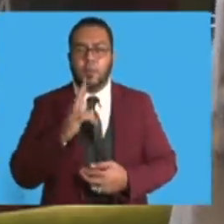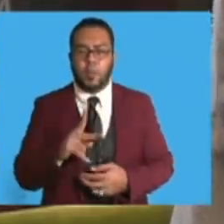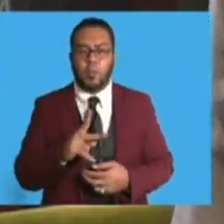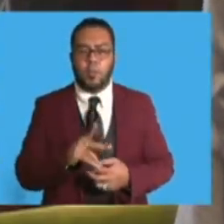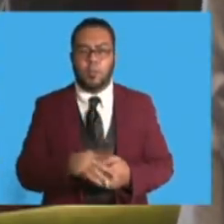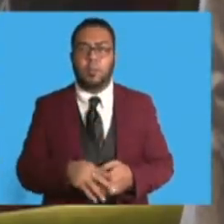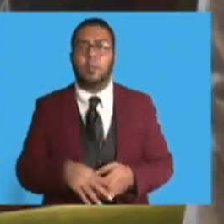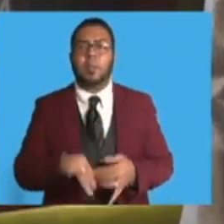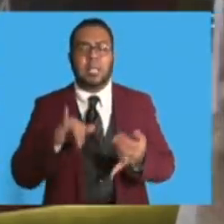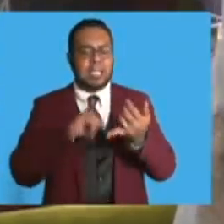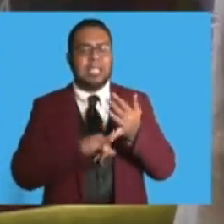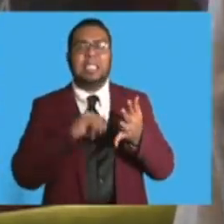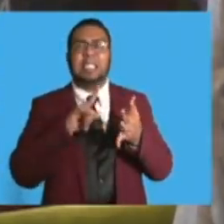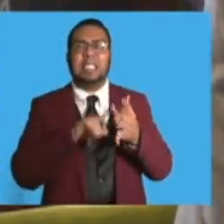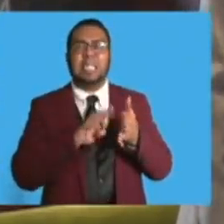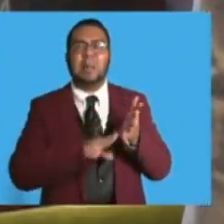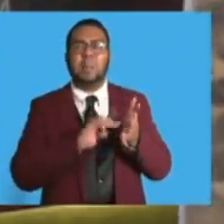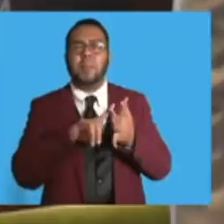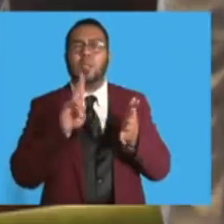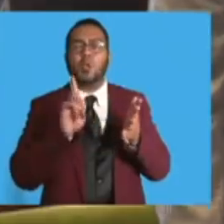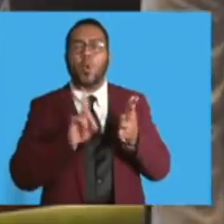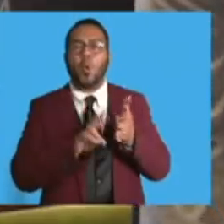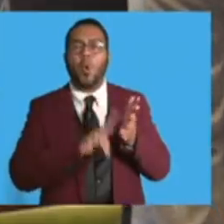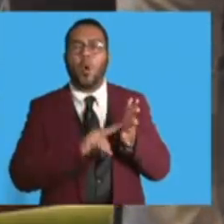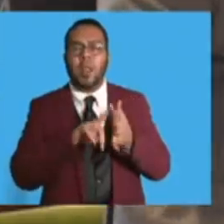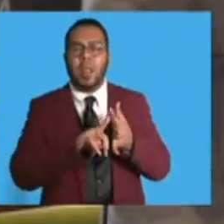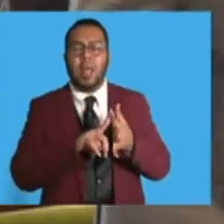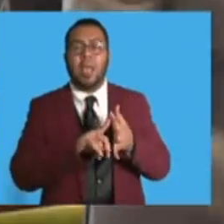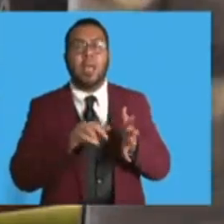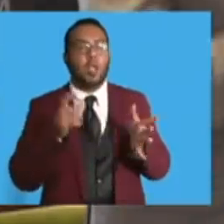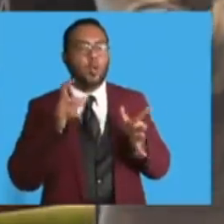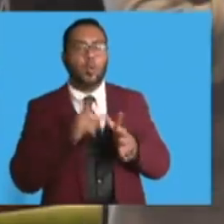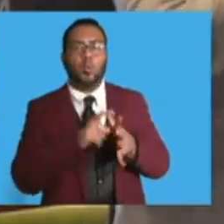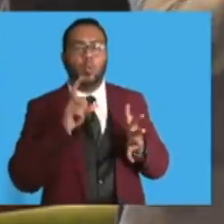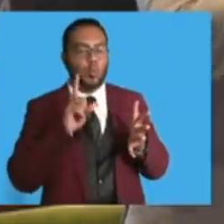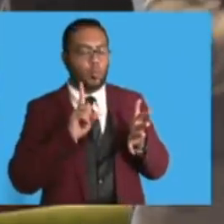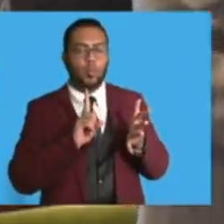Simeone Durutalo. Simeone Durutalo, Madam Speaker, in his